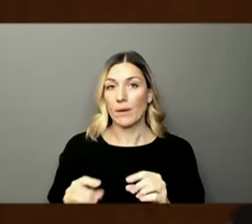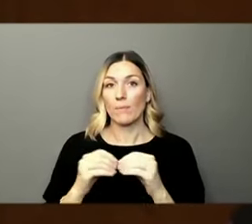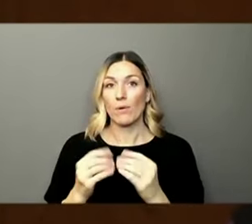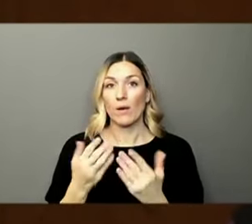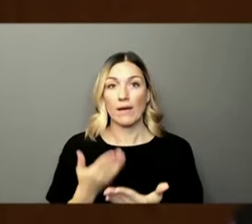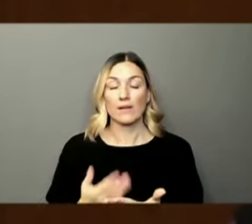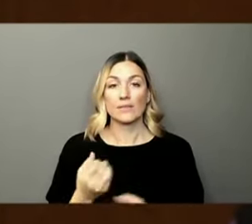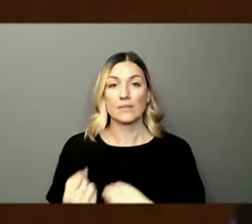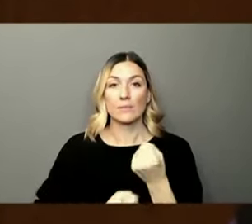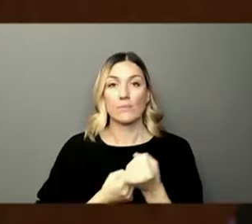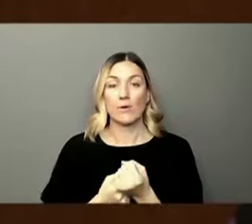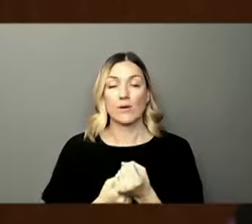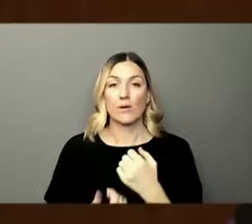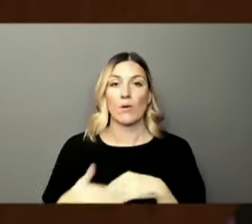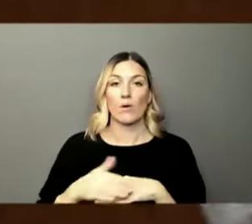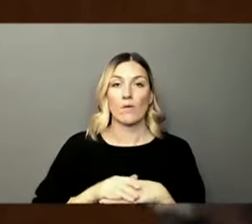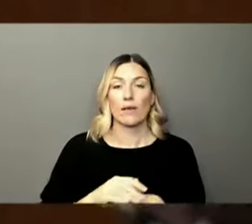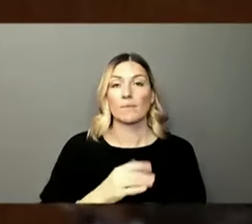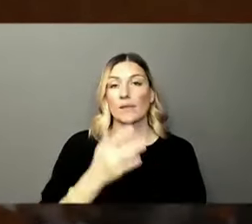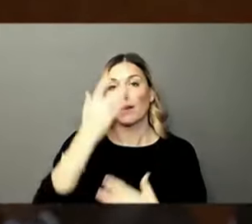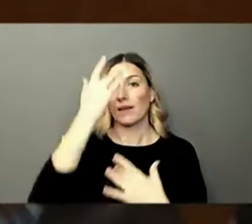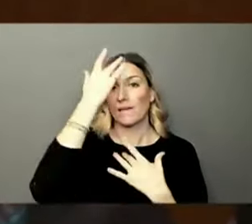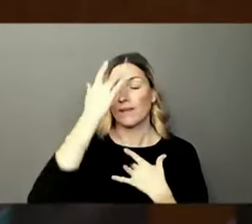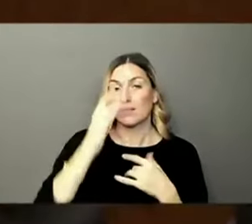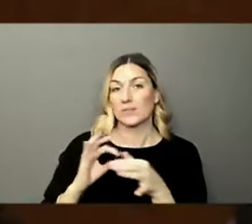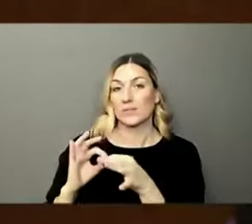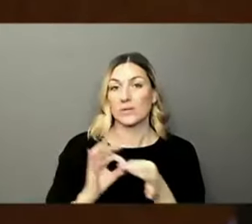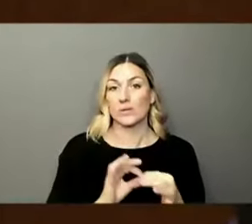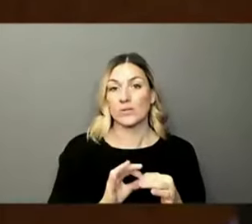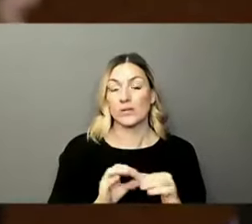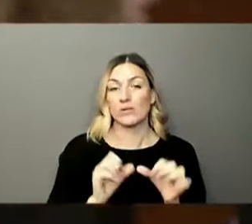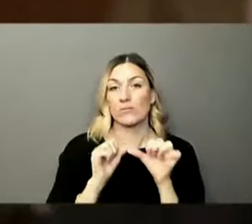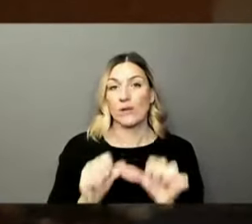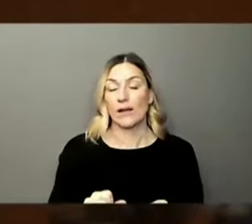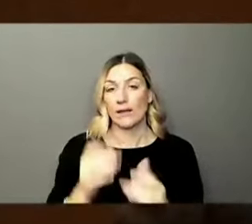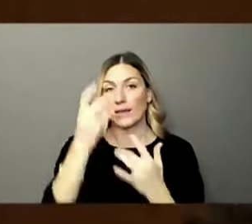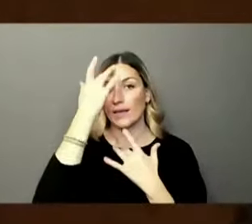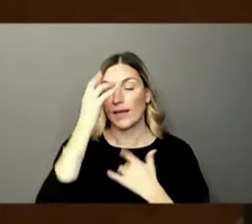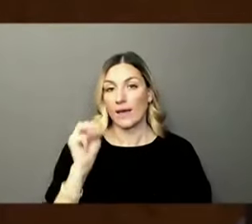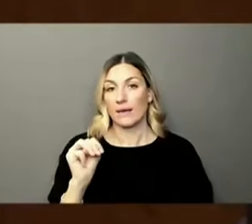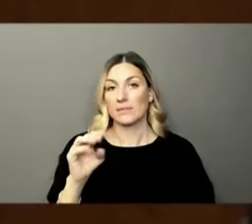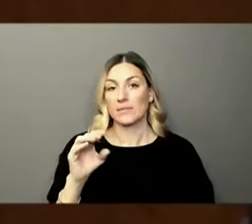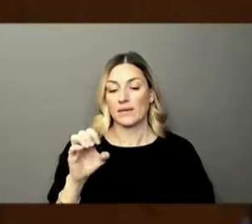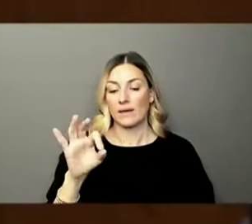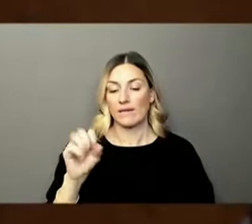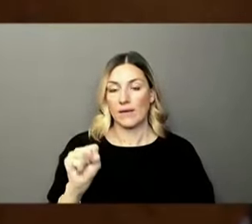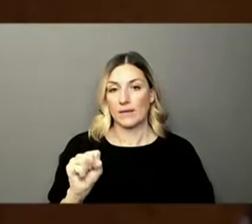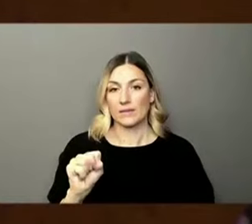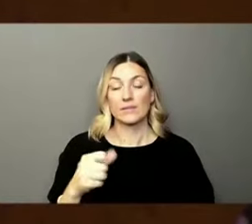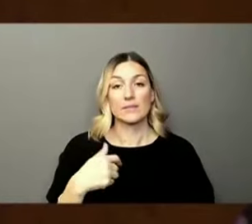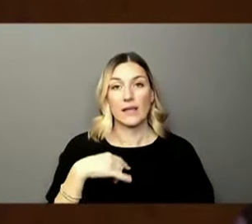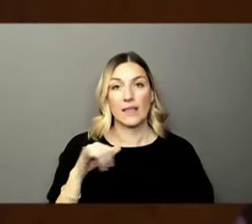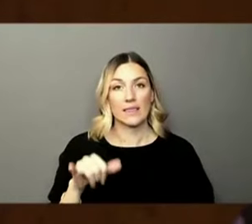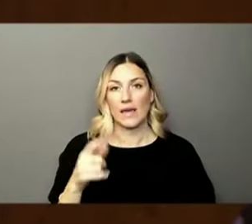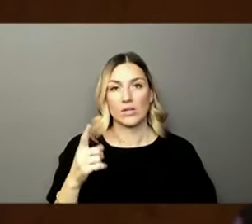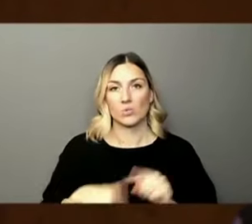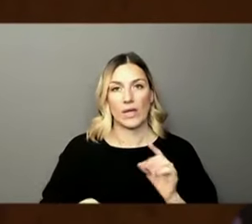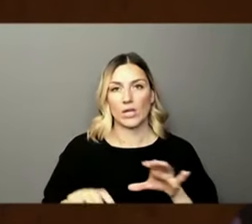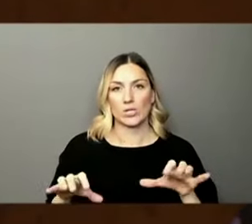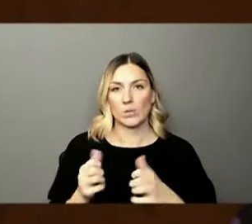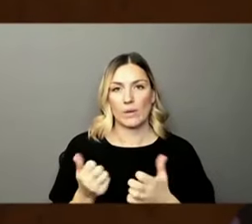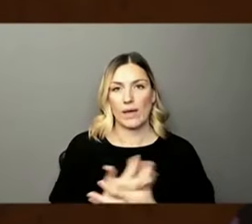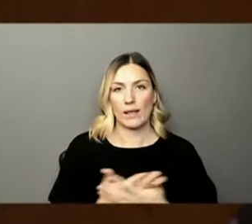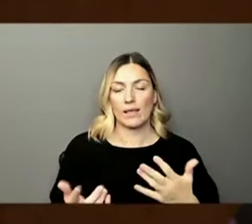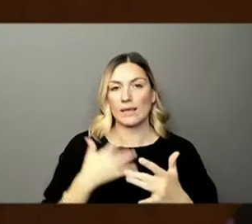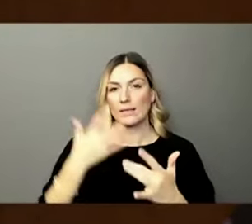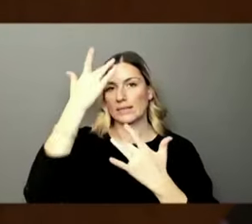significant overlap with infection-associated chronic illnesses such as ME/CFS and dysautonomia. These are debilitating diseases that for many